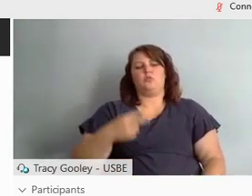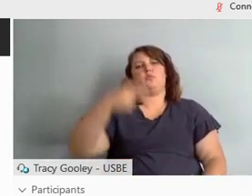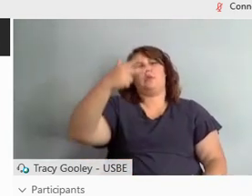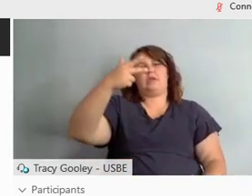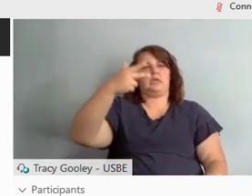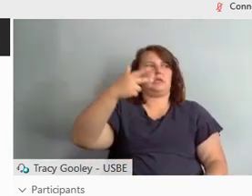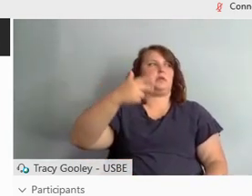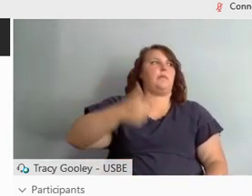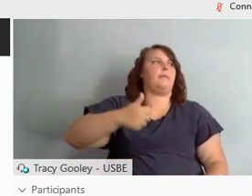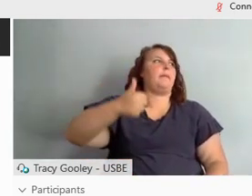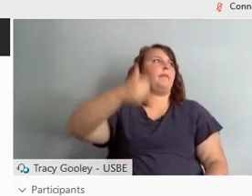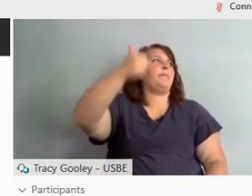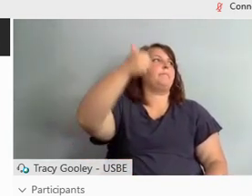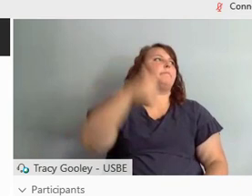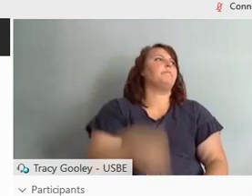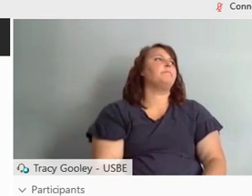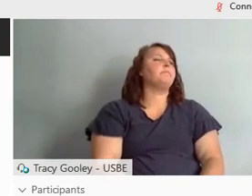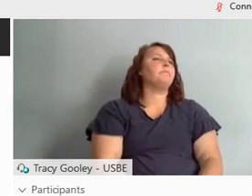top.